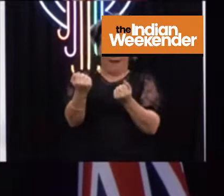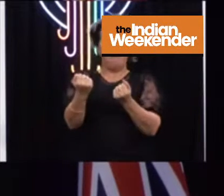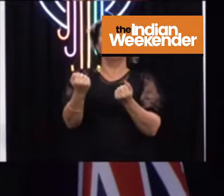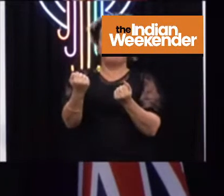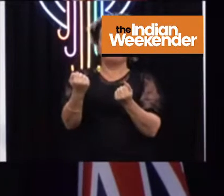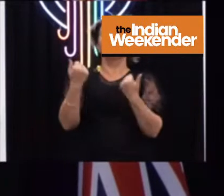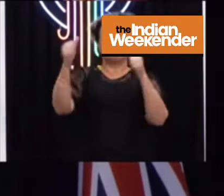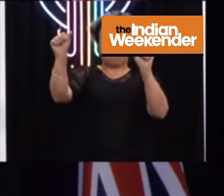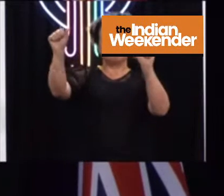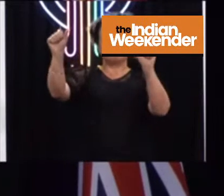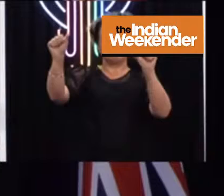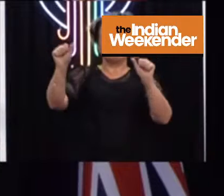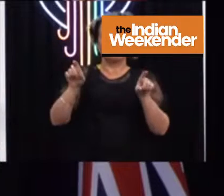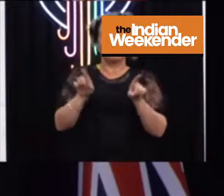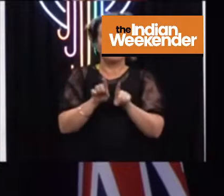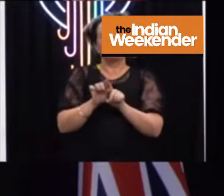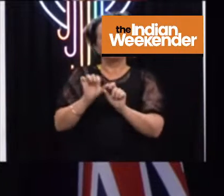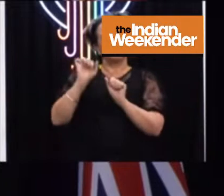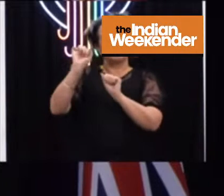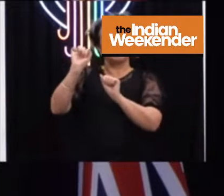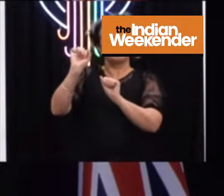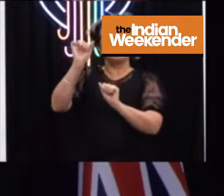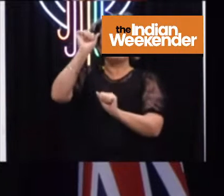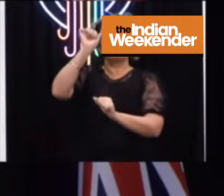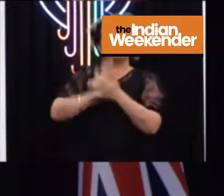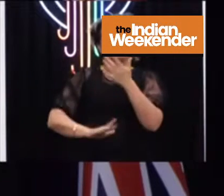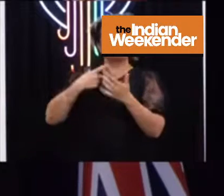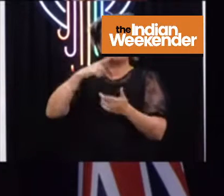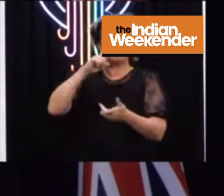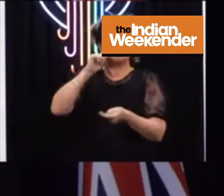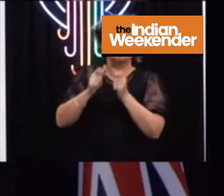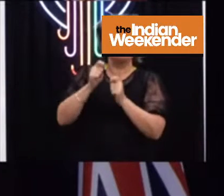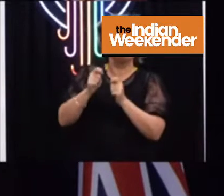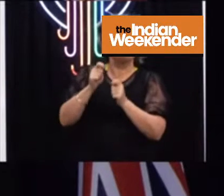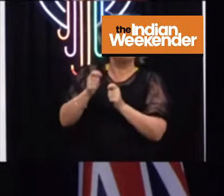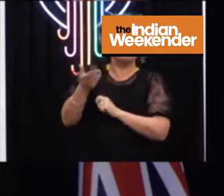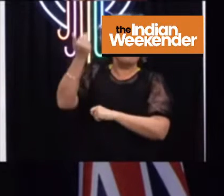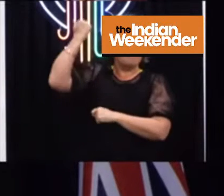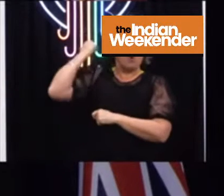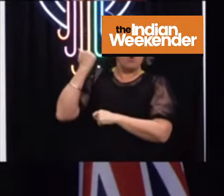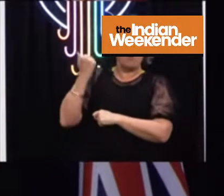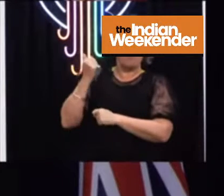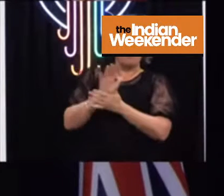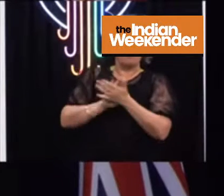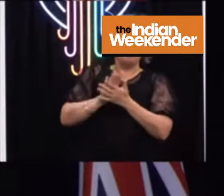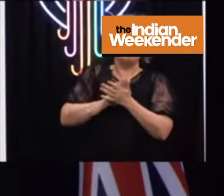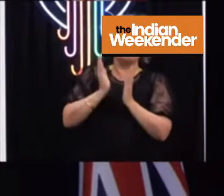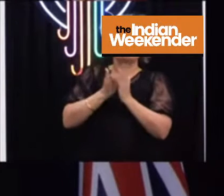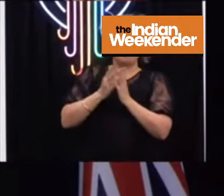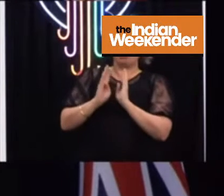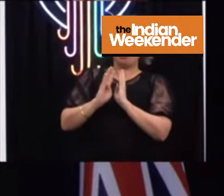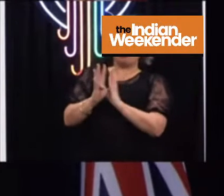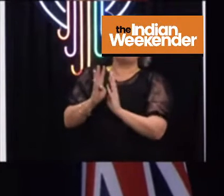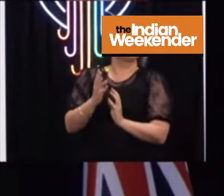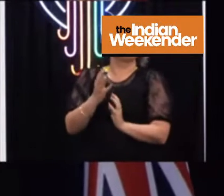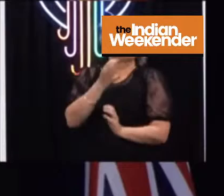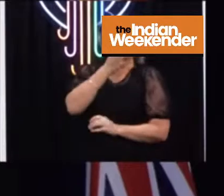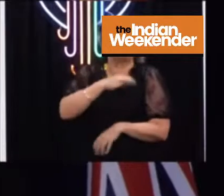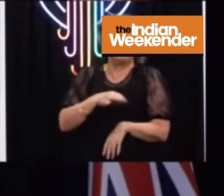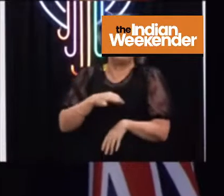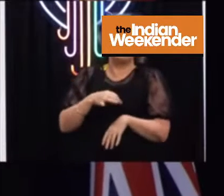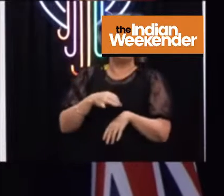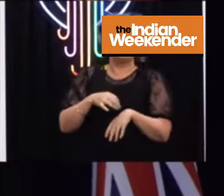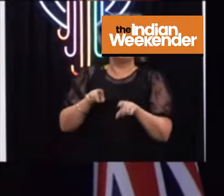And they do have some experience having tried it before and not finding very high rates of take-up, because people, if they're going